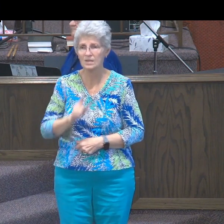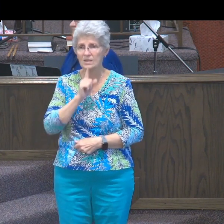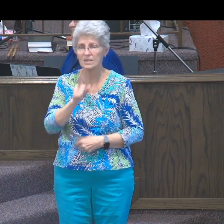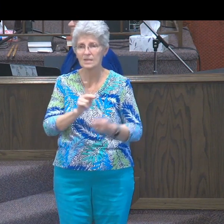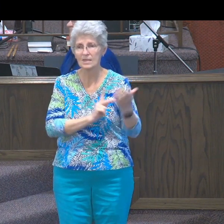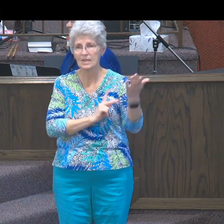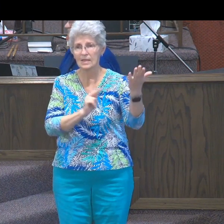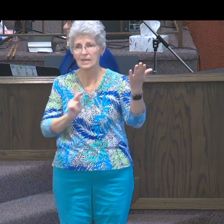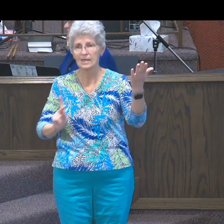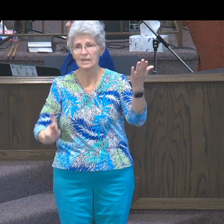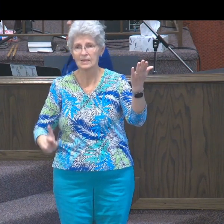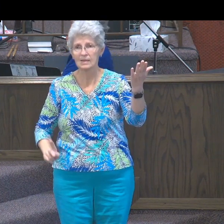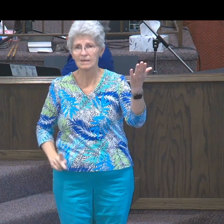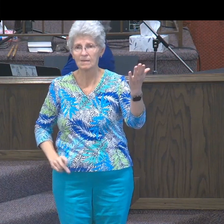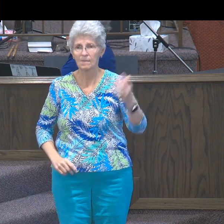King.